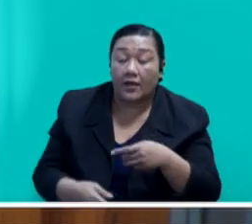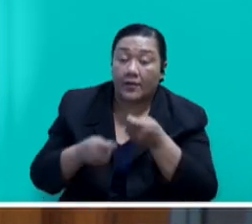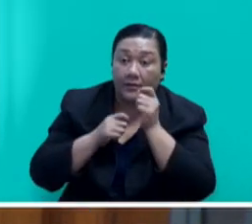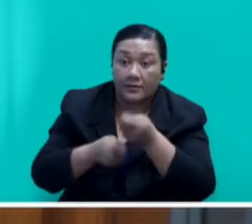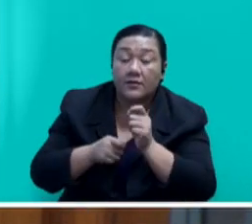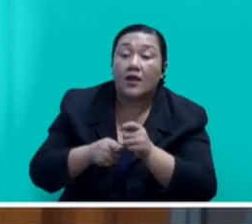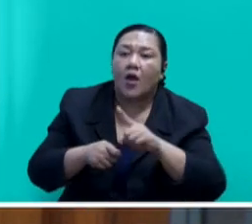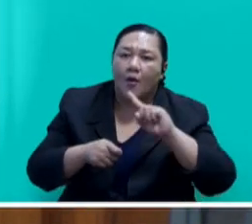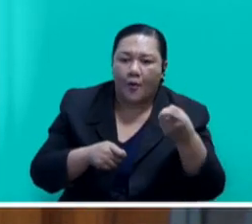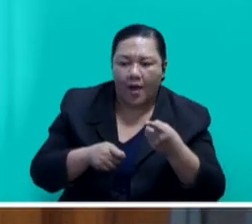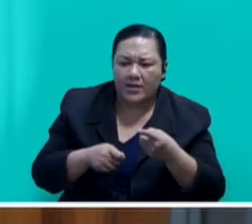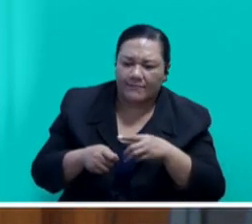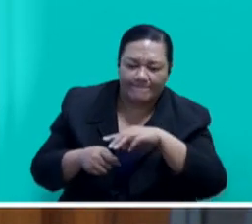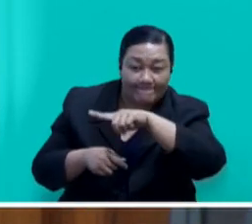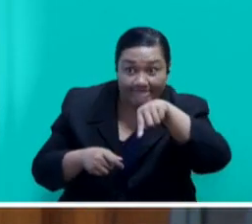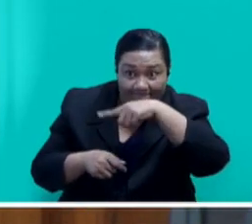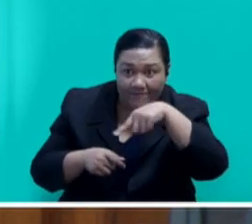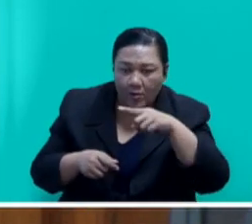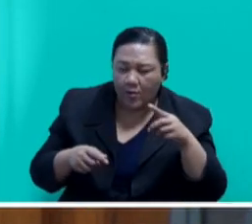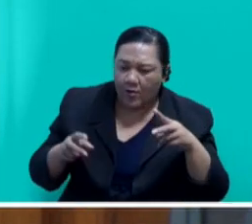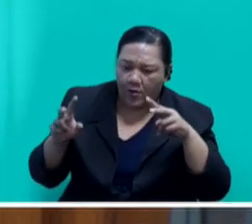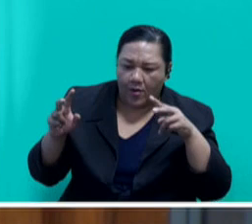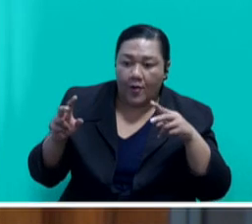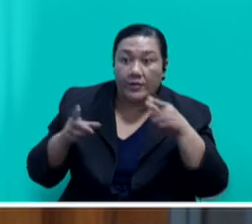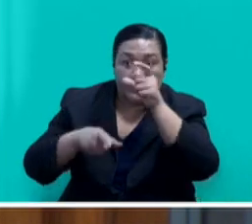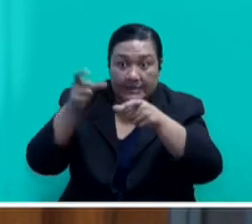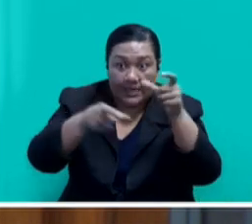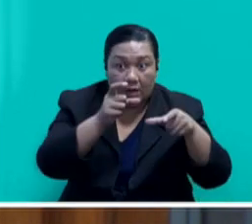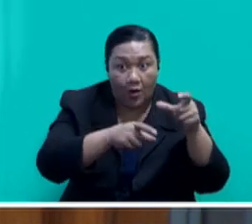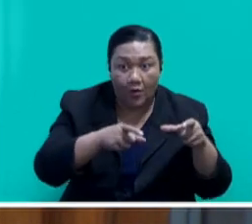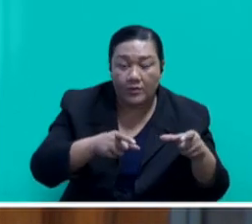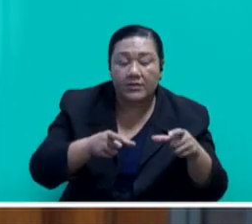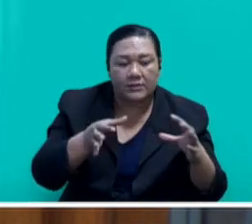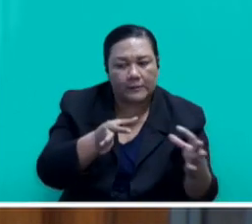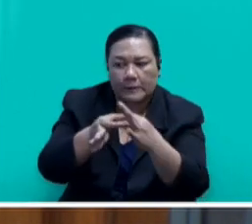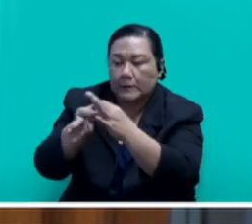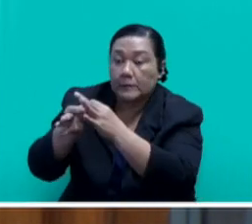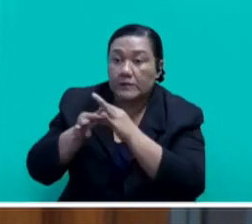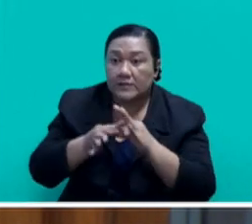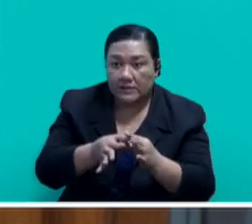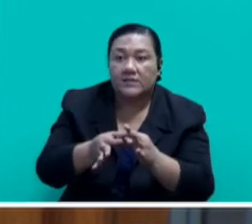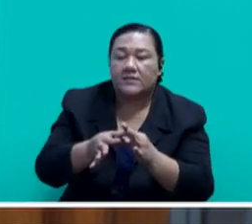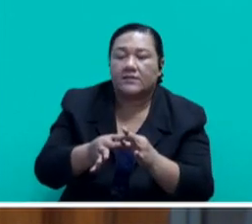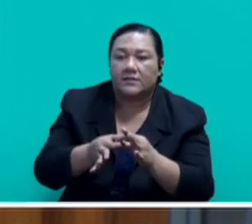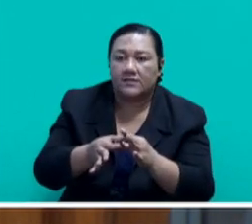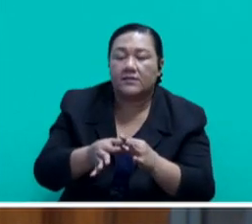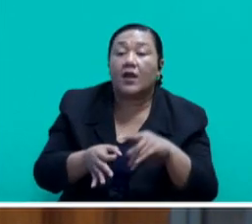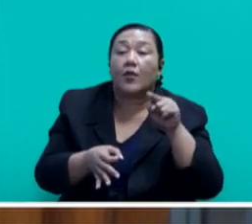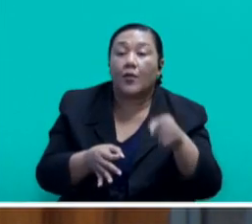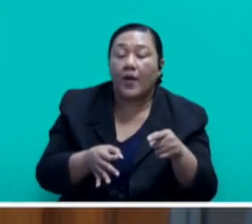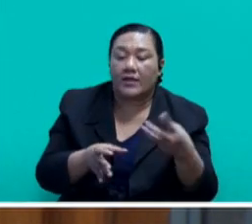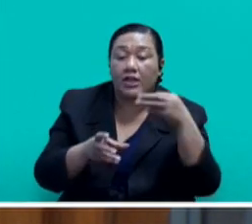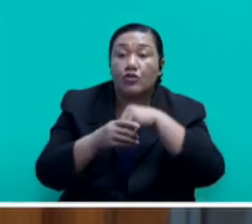close collaboration with all its stakeholders across the fisheries supply chain. This includes subsistence